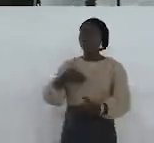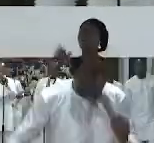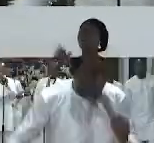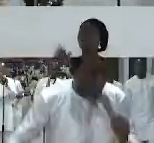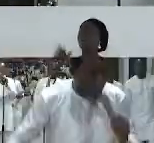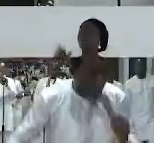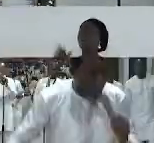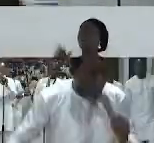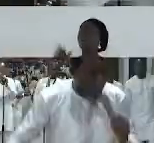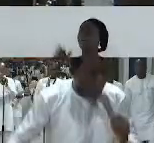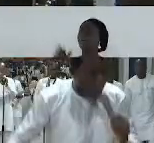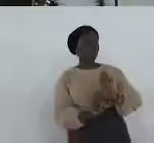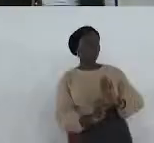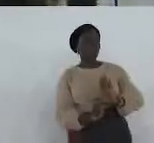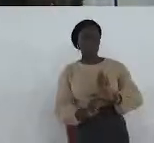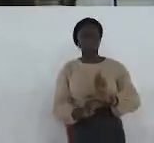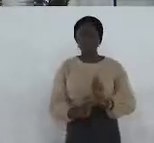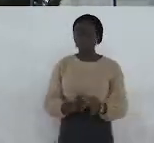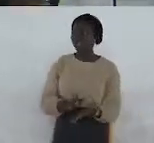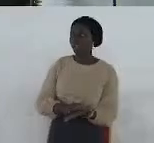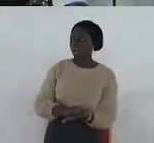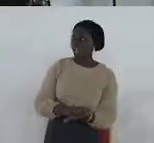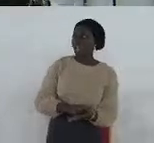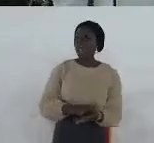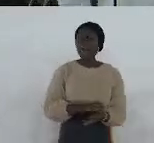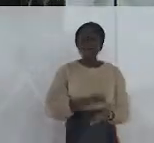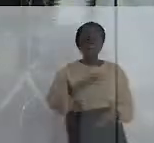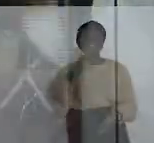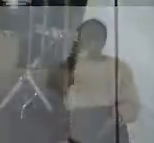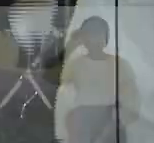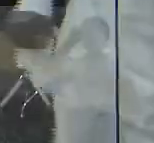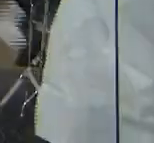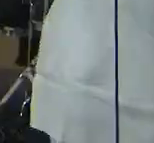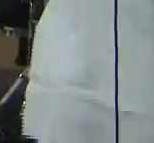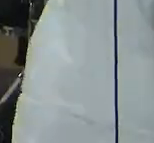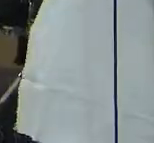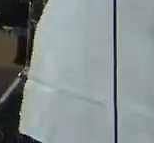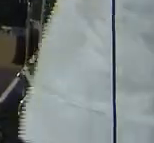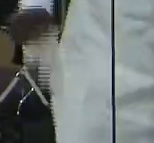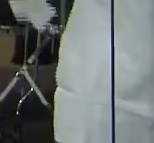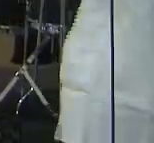GL GL GL GL